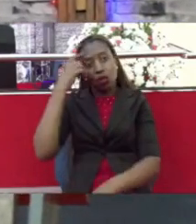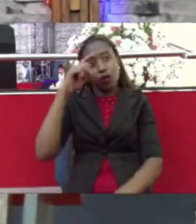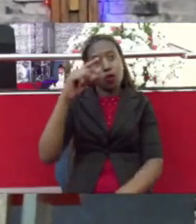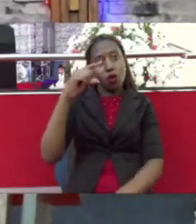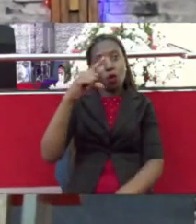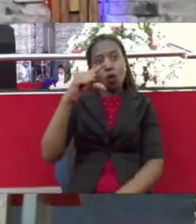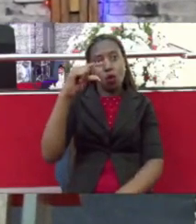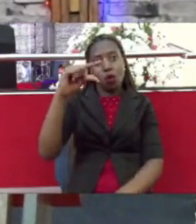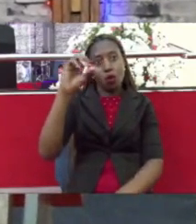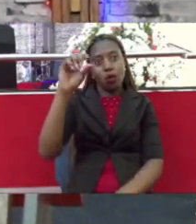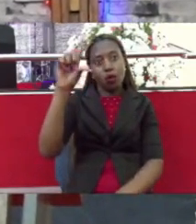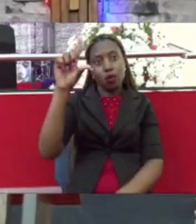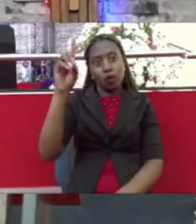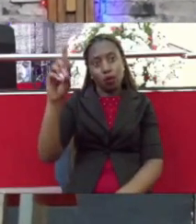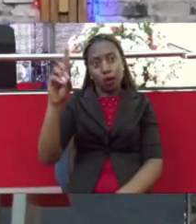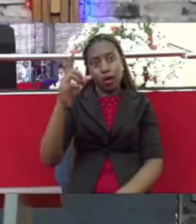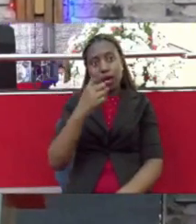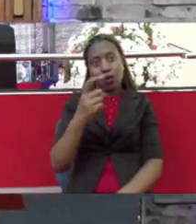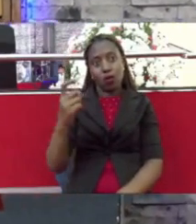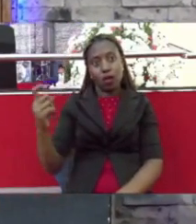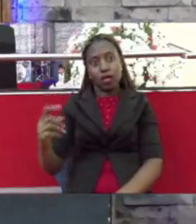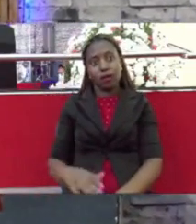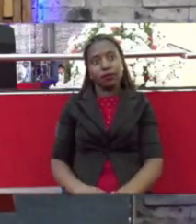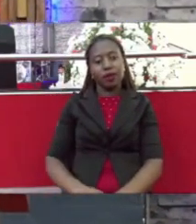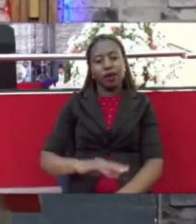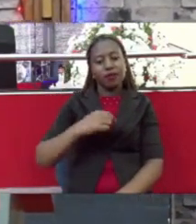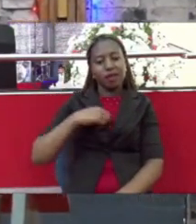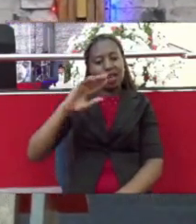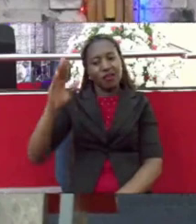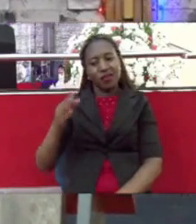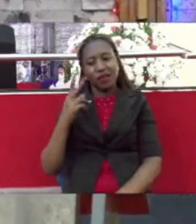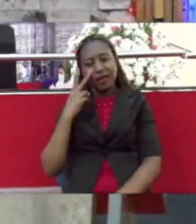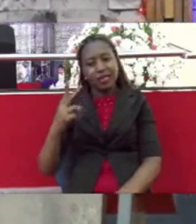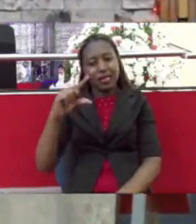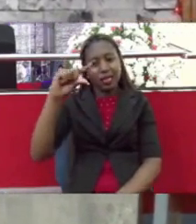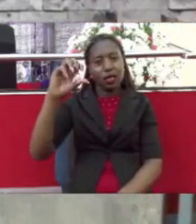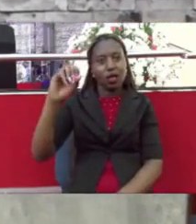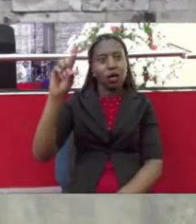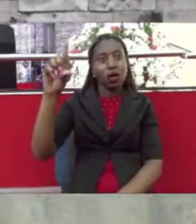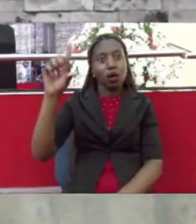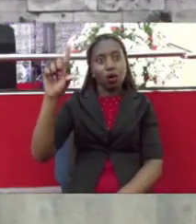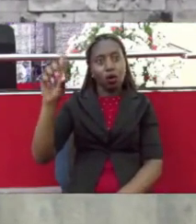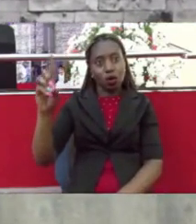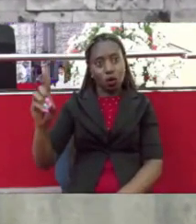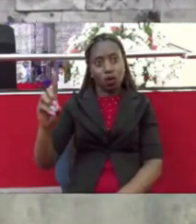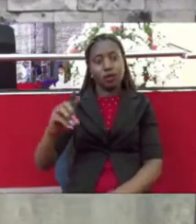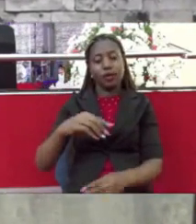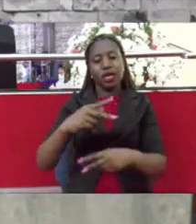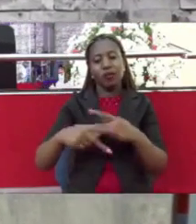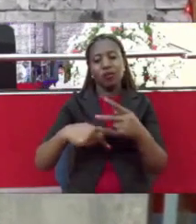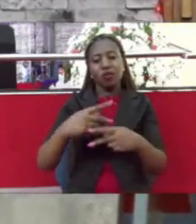Kwa dhahabu. I've never seen it being processed. Sijaona dhahabu ikitengezwa. But I usually hear that it's usually